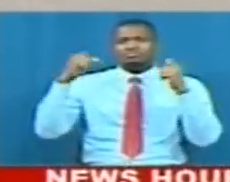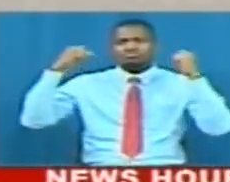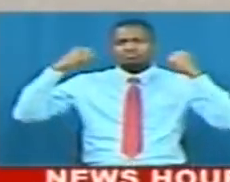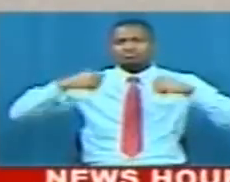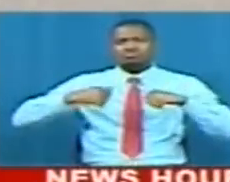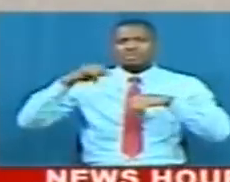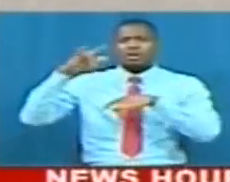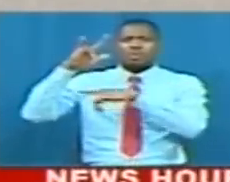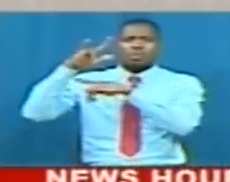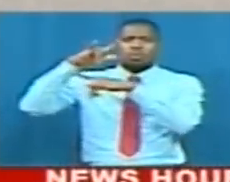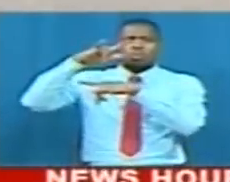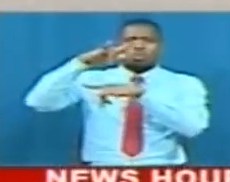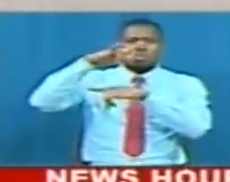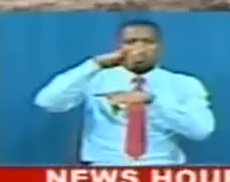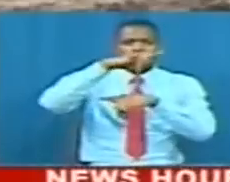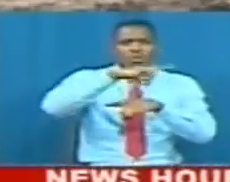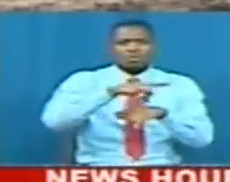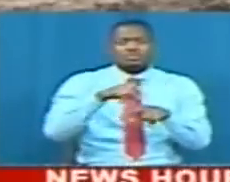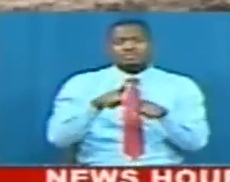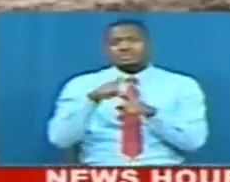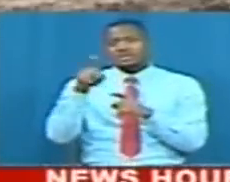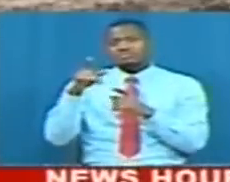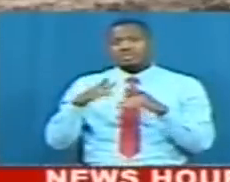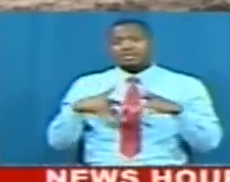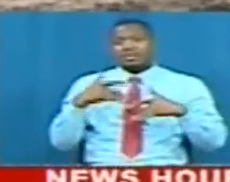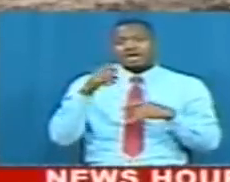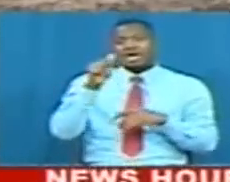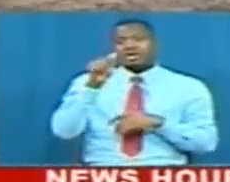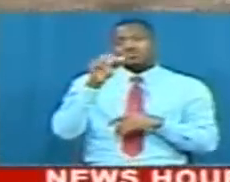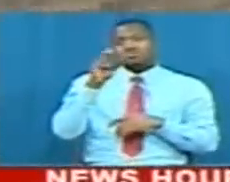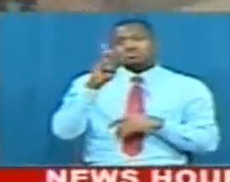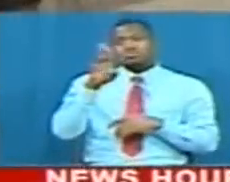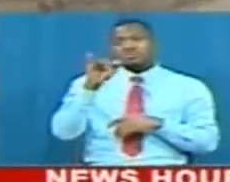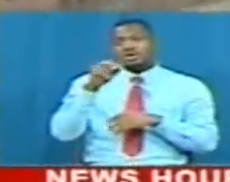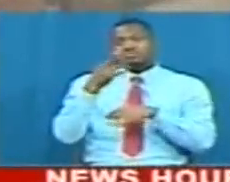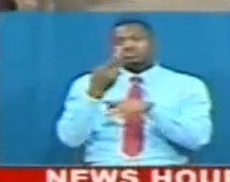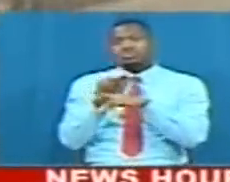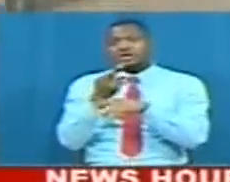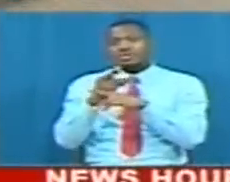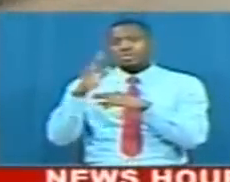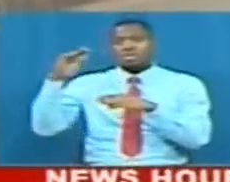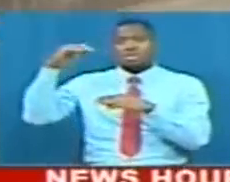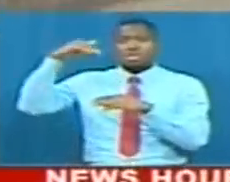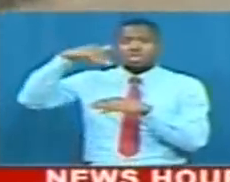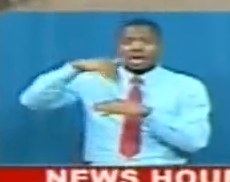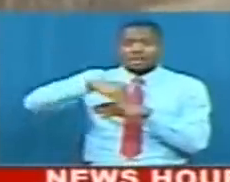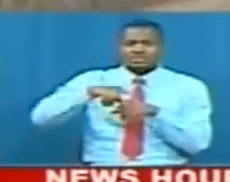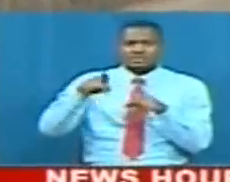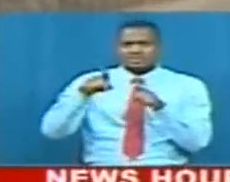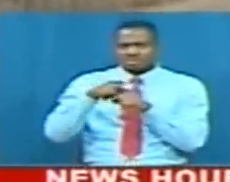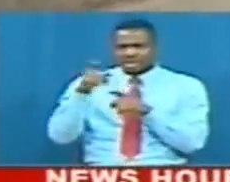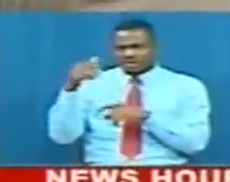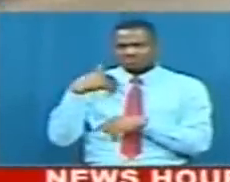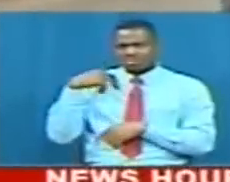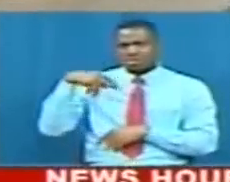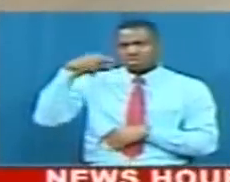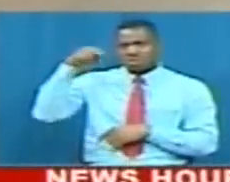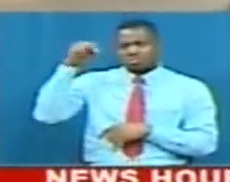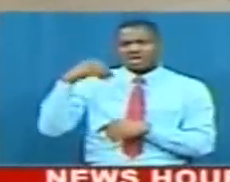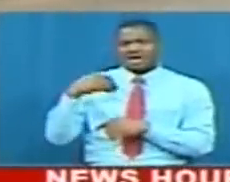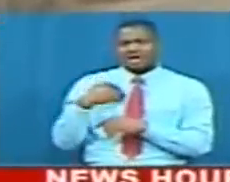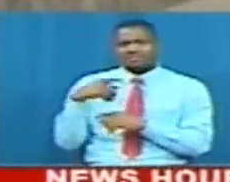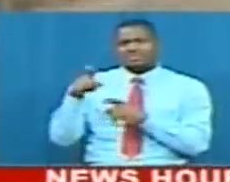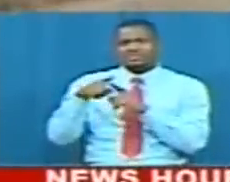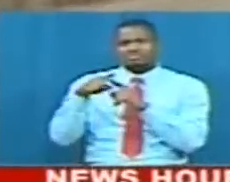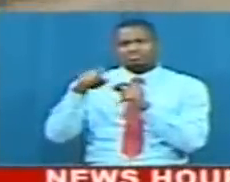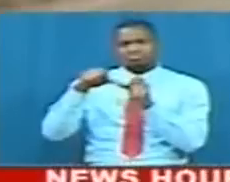paragliding recreation. The delectable site at Eburi, where part of a rocky slope has been excavated to make way